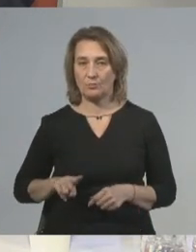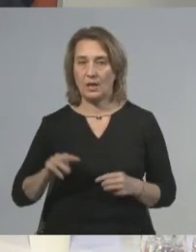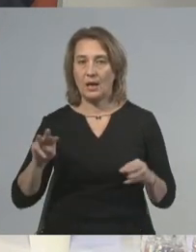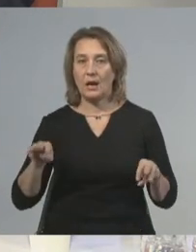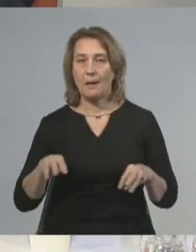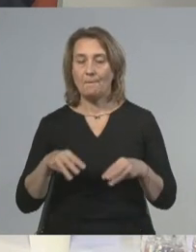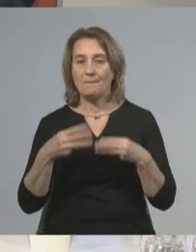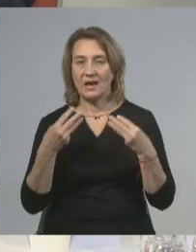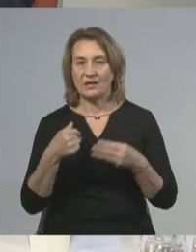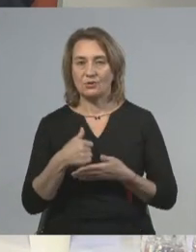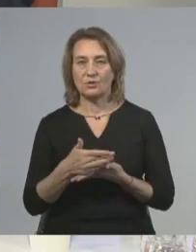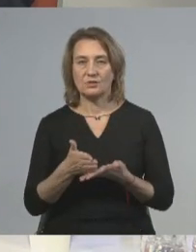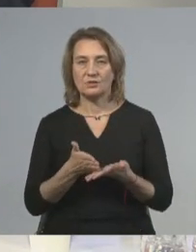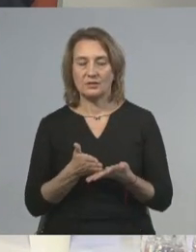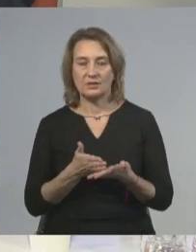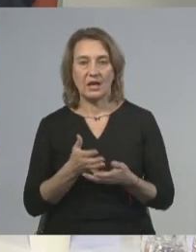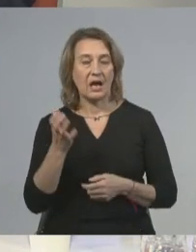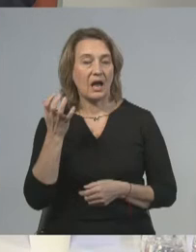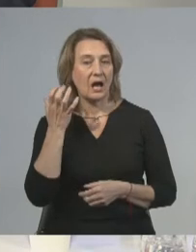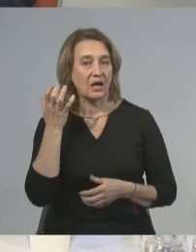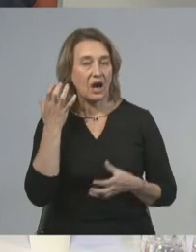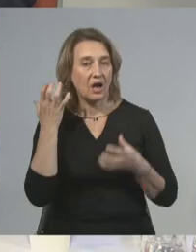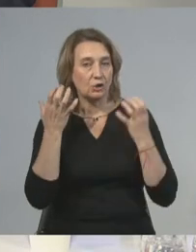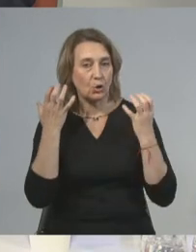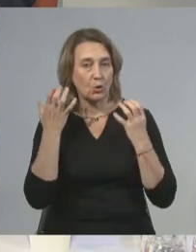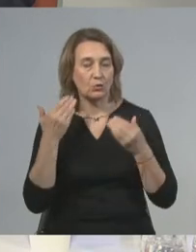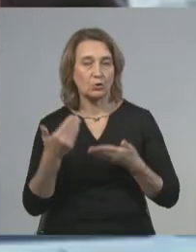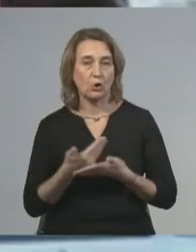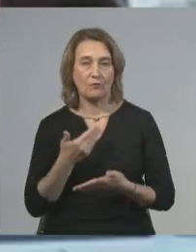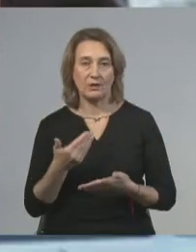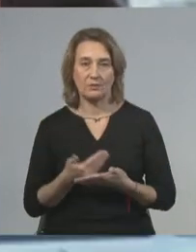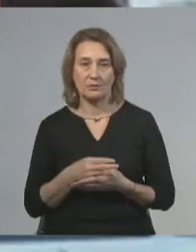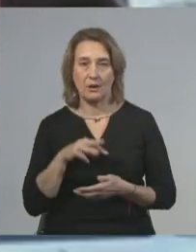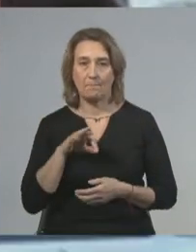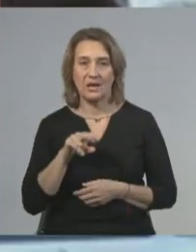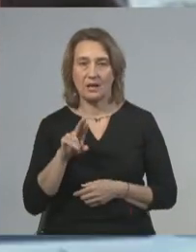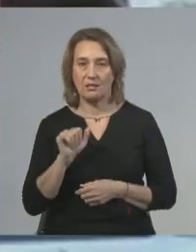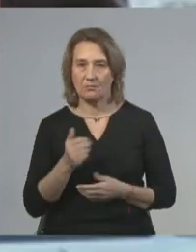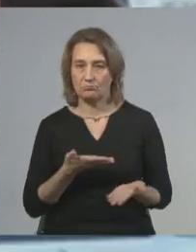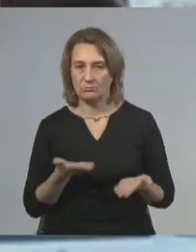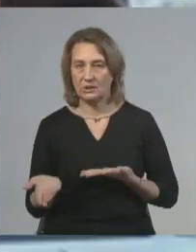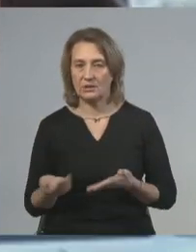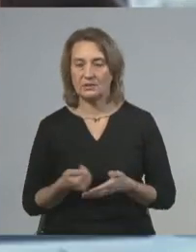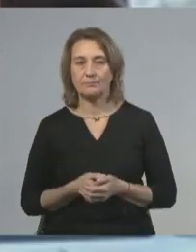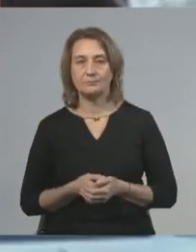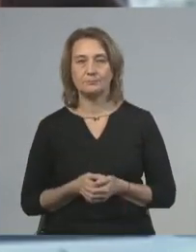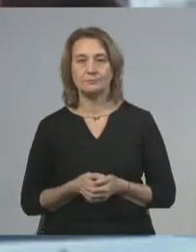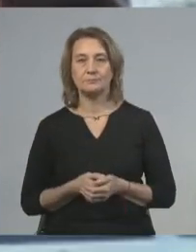director of croatia national agency of radio news mila the floor is yours